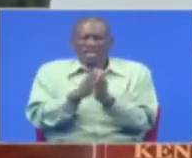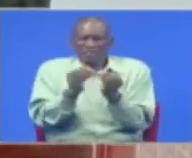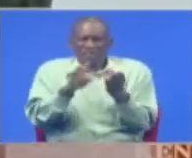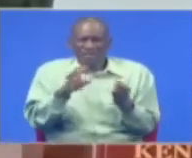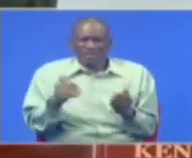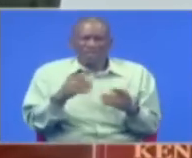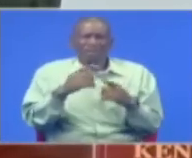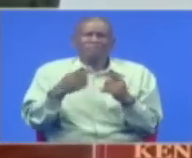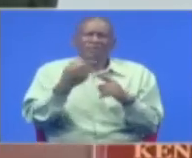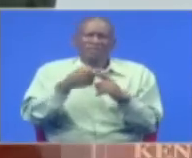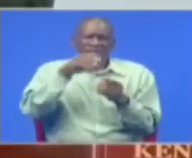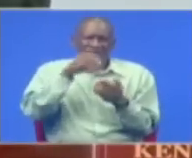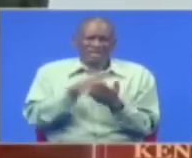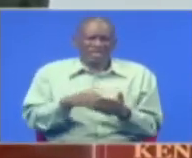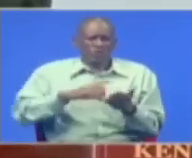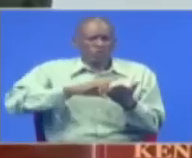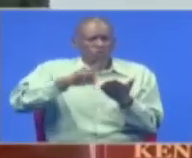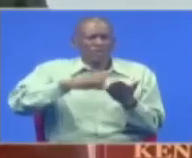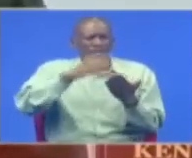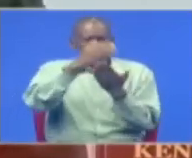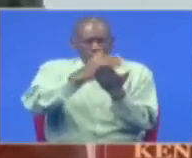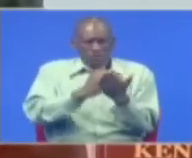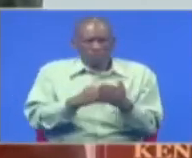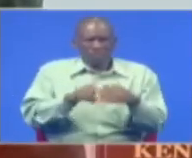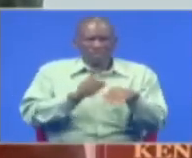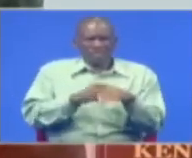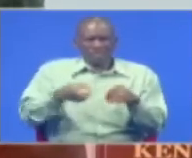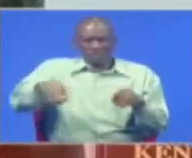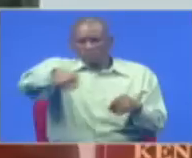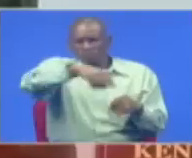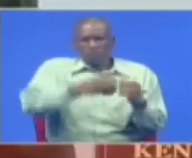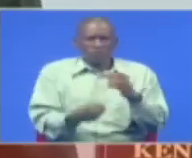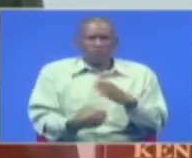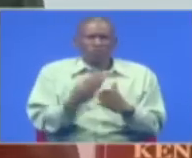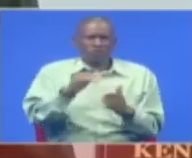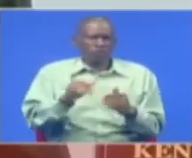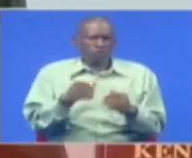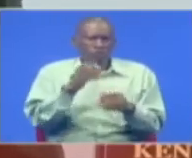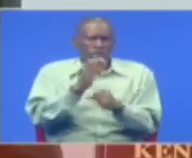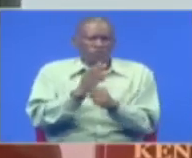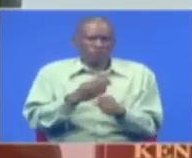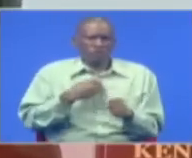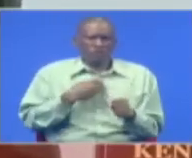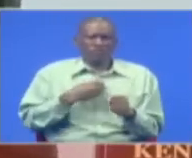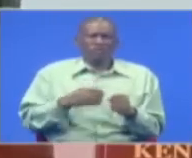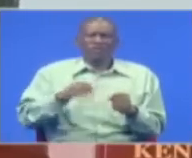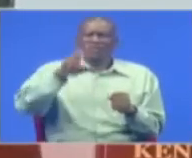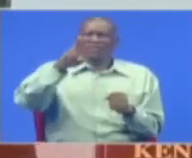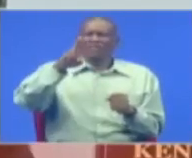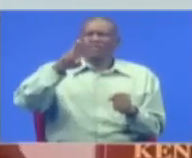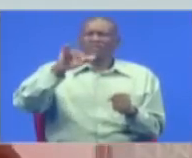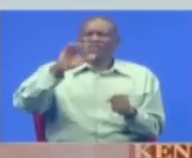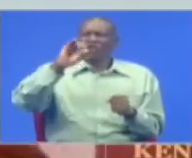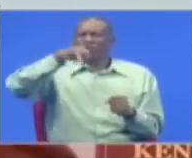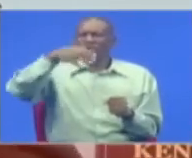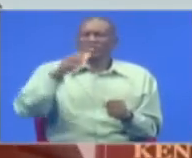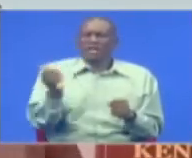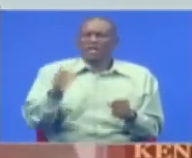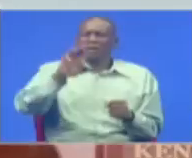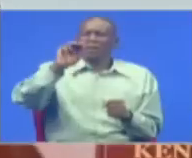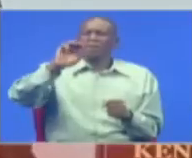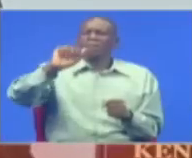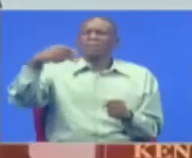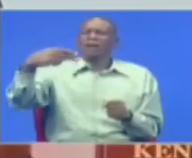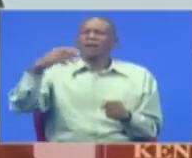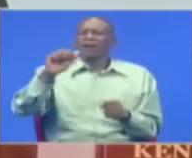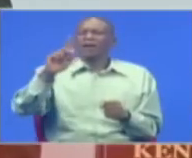again, weekly programs. When we were growing up, we used to hear of Bioja Mahakamani. I would want us to improve on that